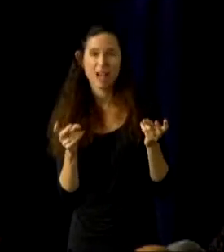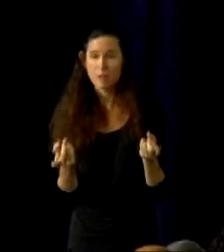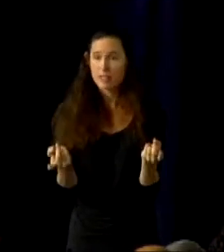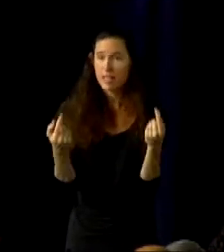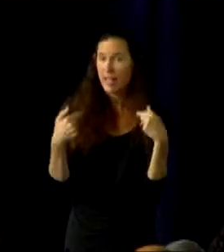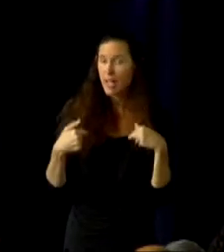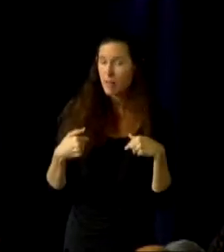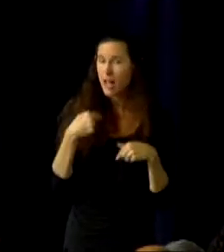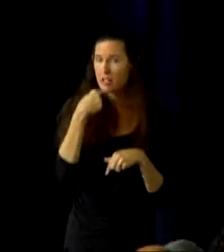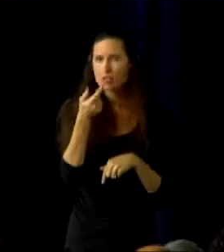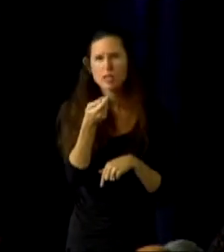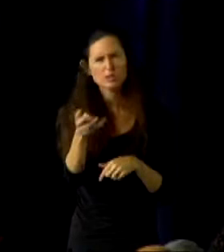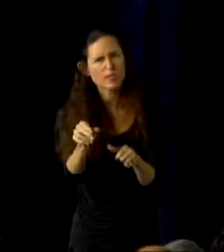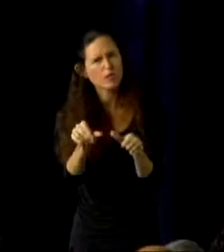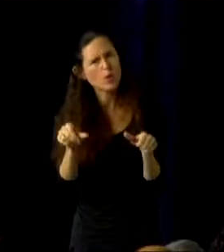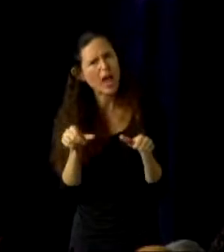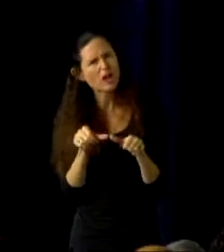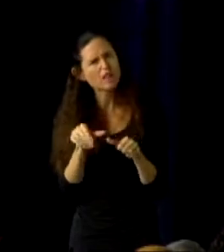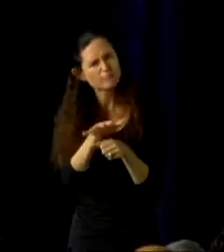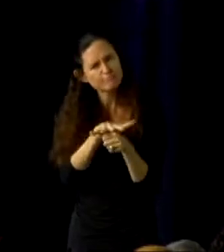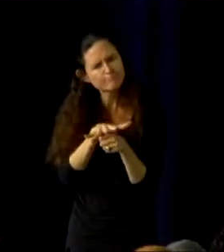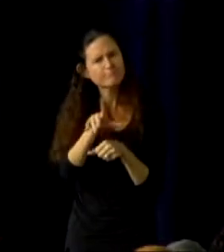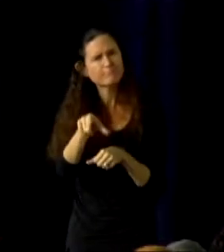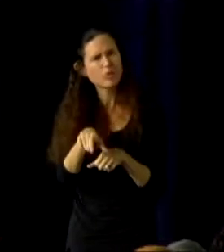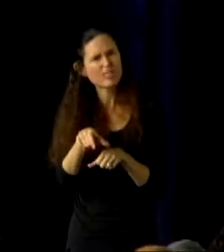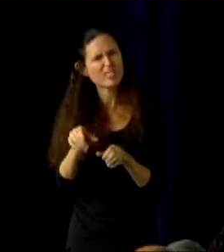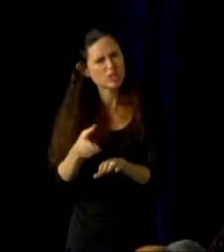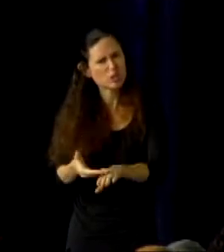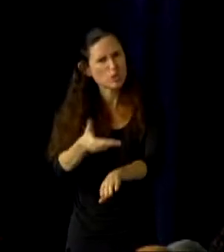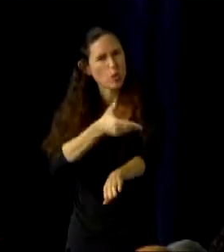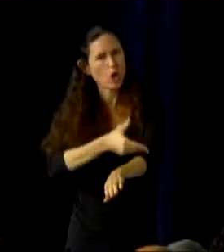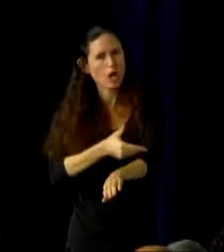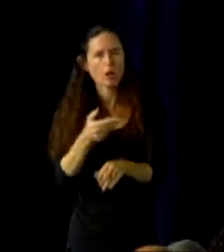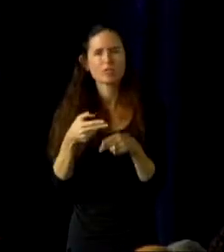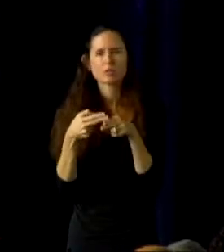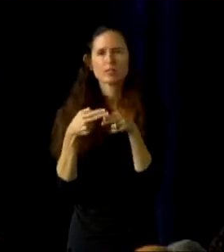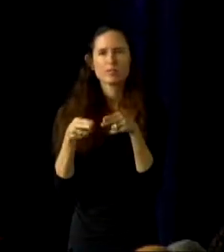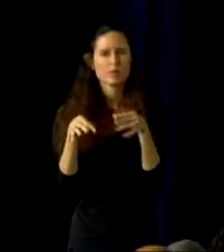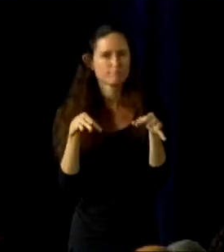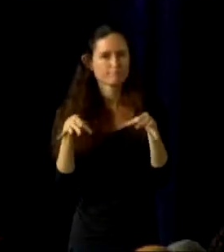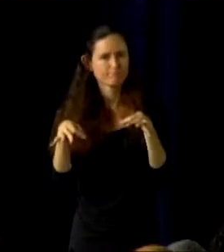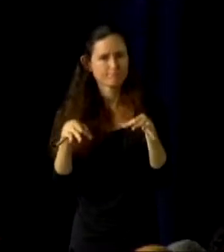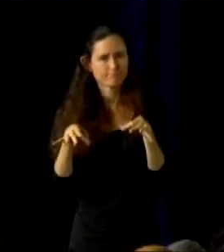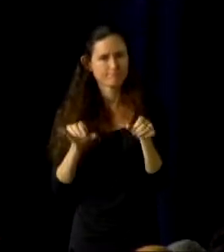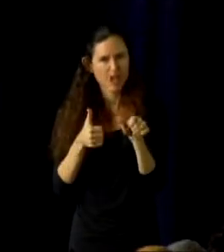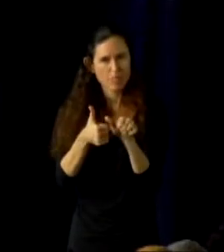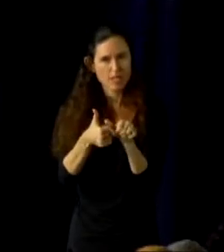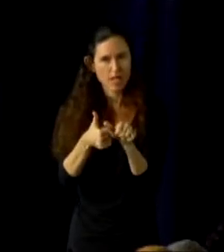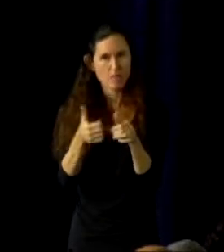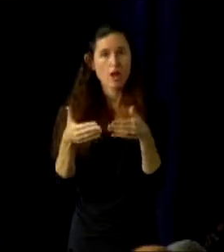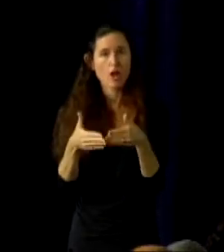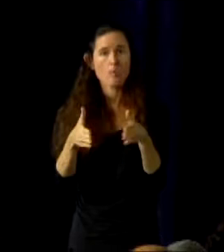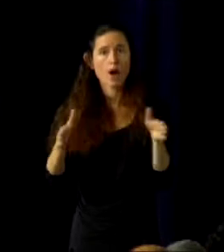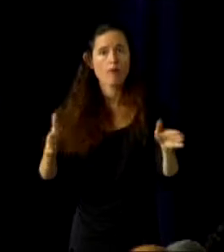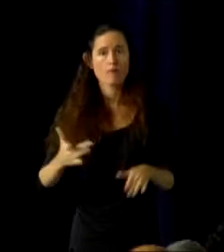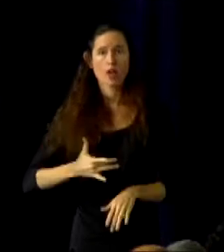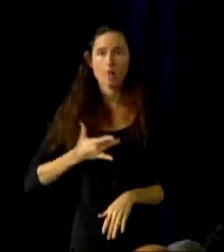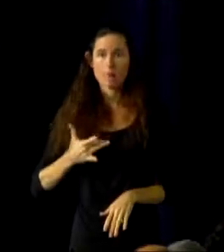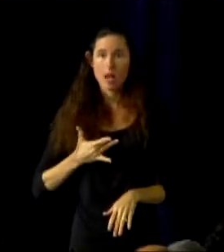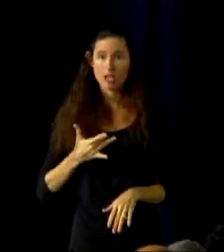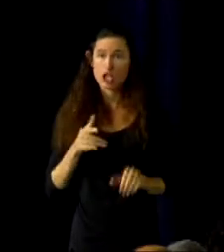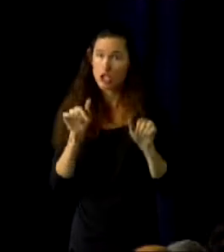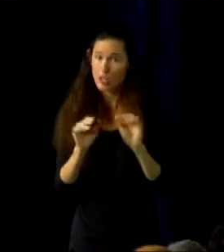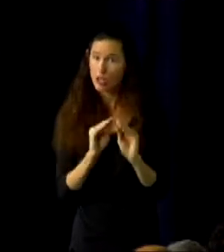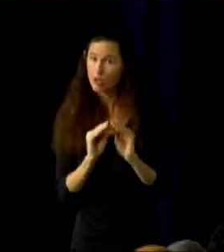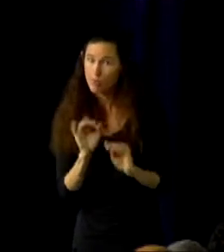you there was a couple of areas that we needed to work on, and I want to give you maybe a brief update on that. But let me give you an overall impression, and you are free to correct